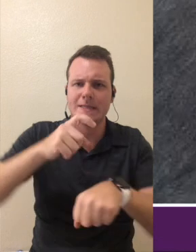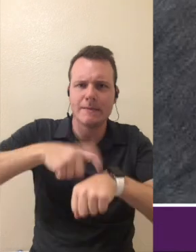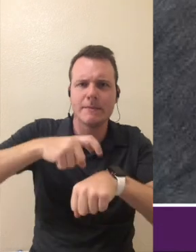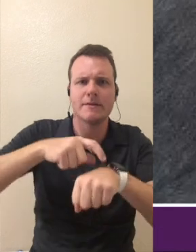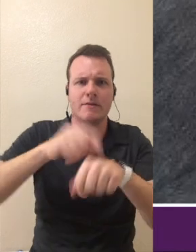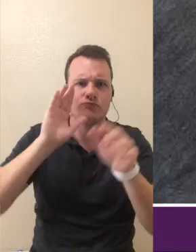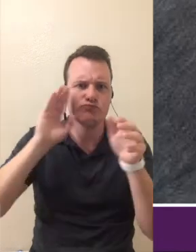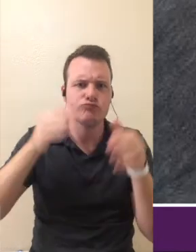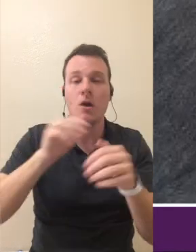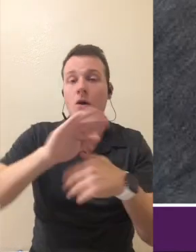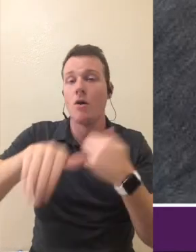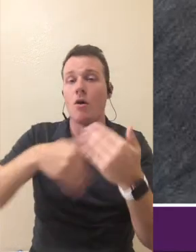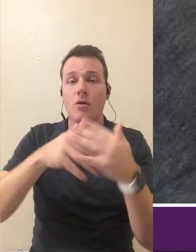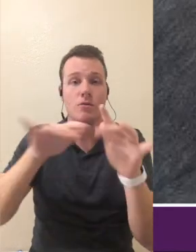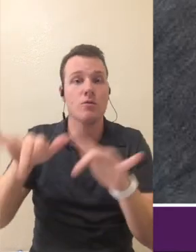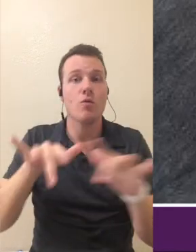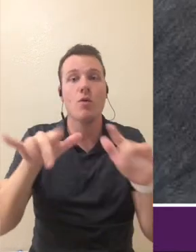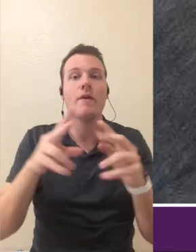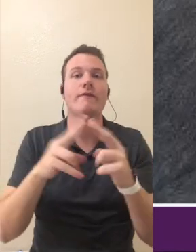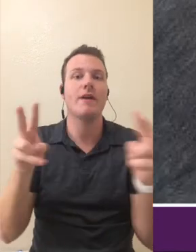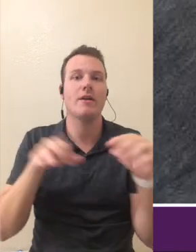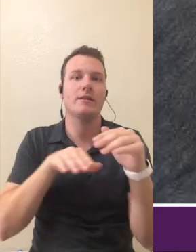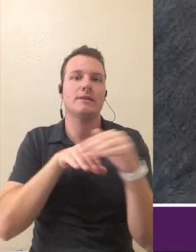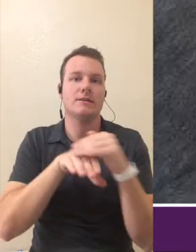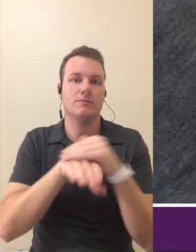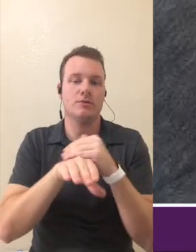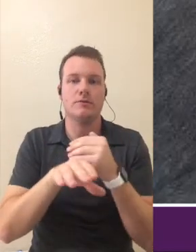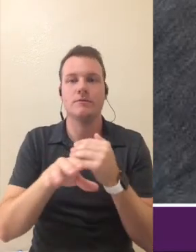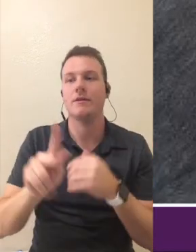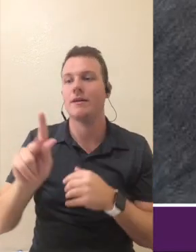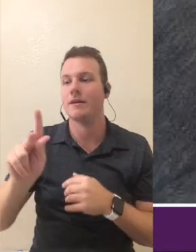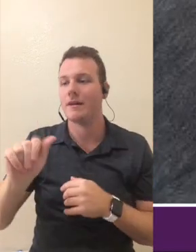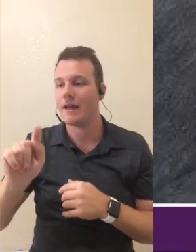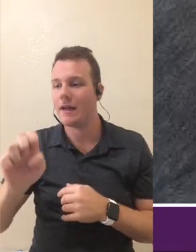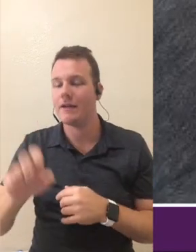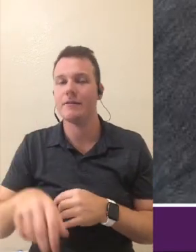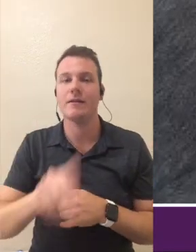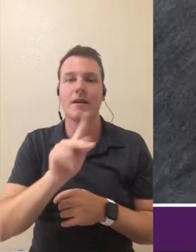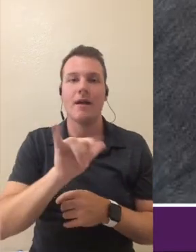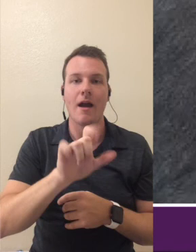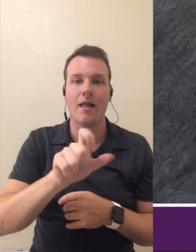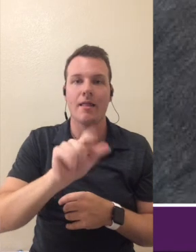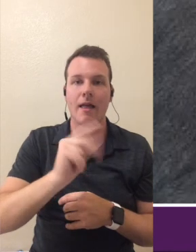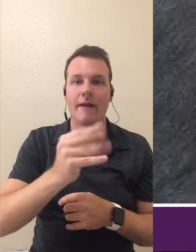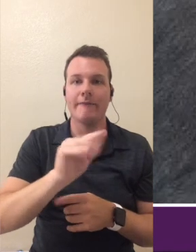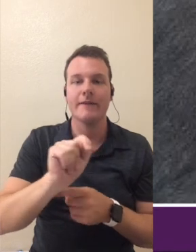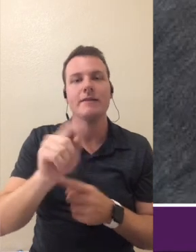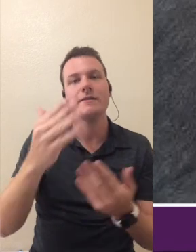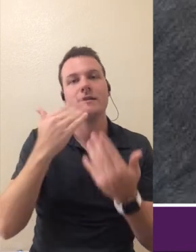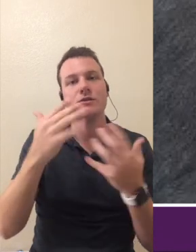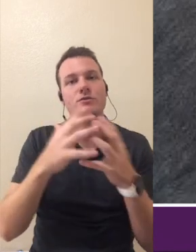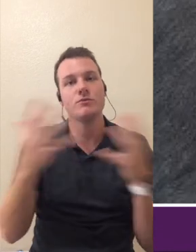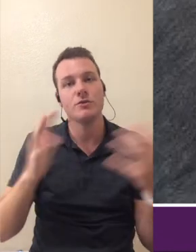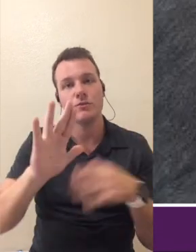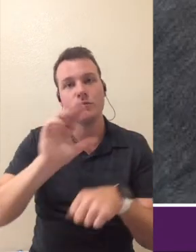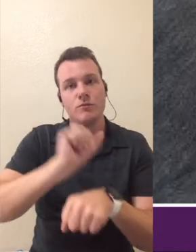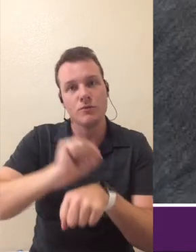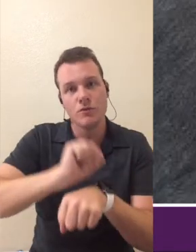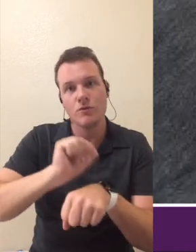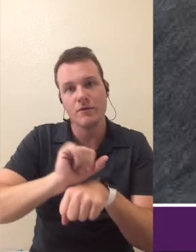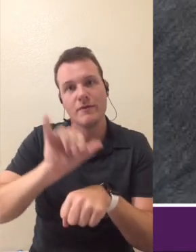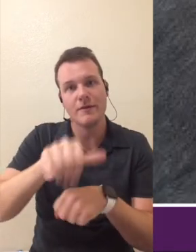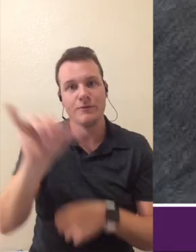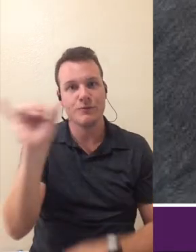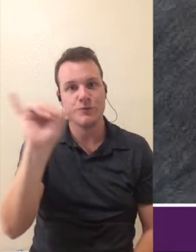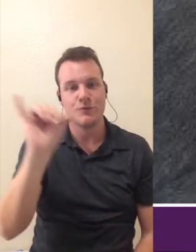sure that all of the recordings are very accessible. So Kate and Kyle Lampett, I would like to thank you very much